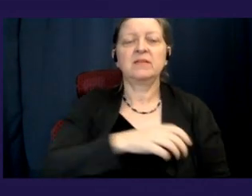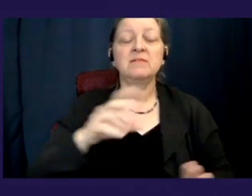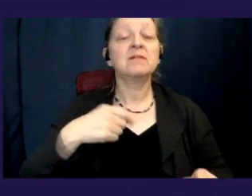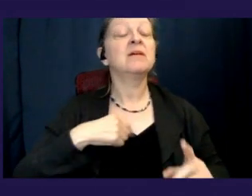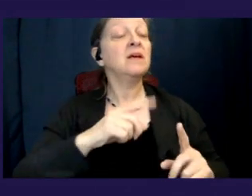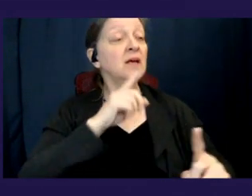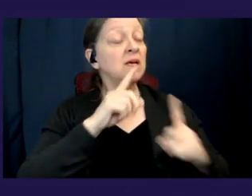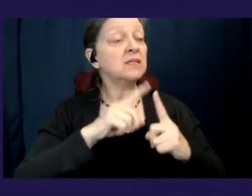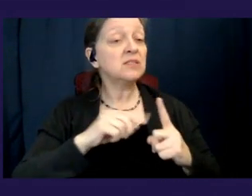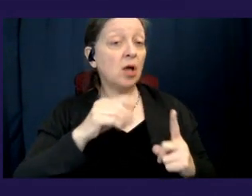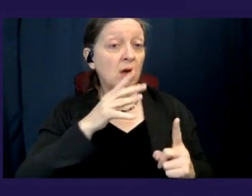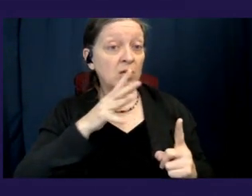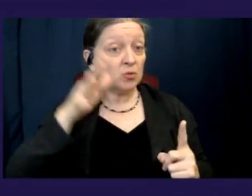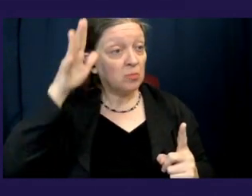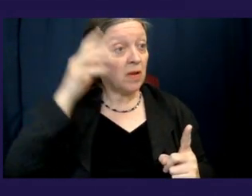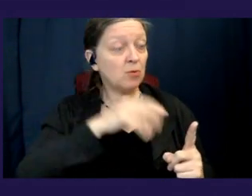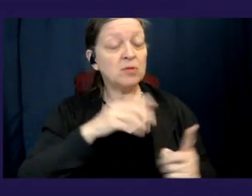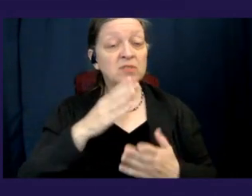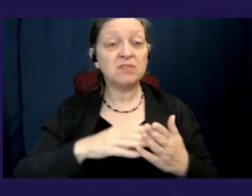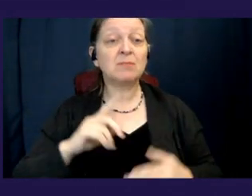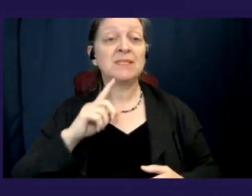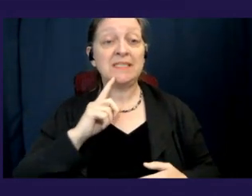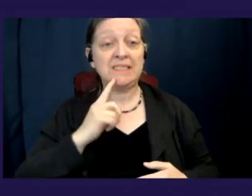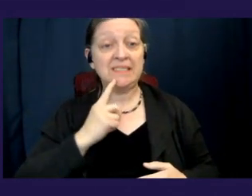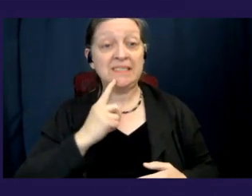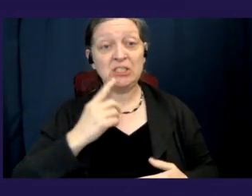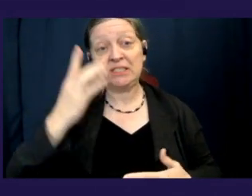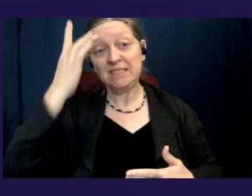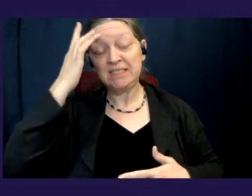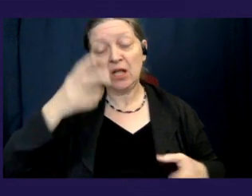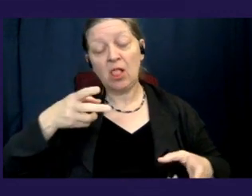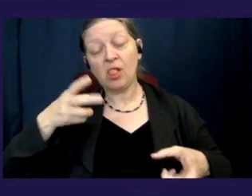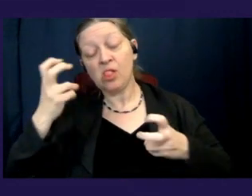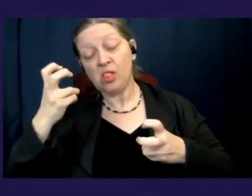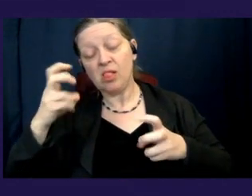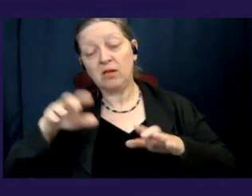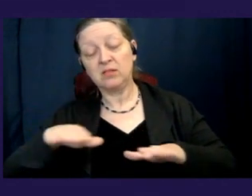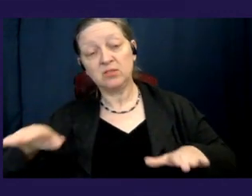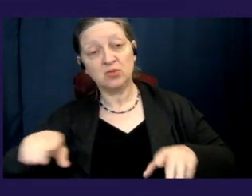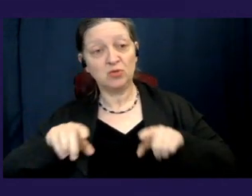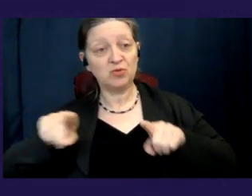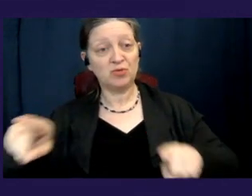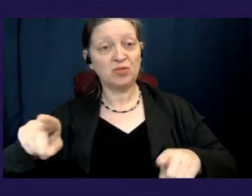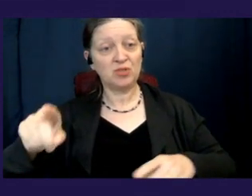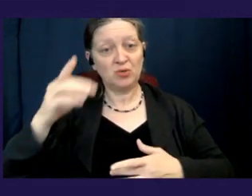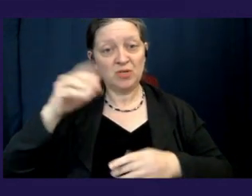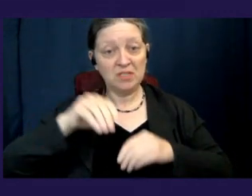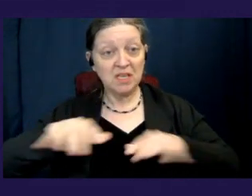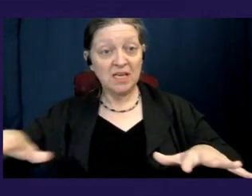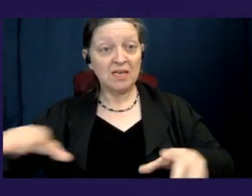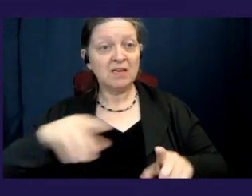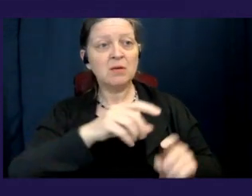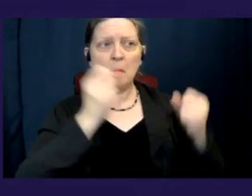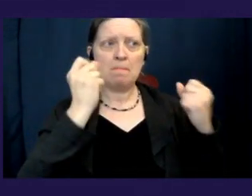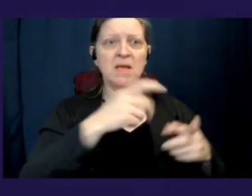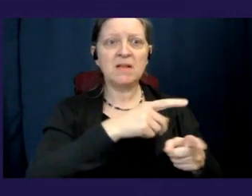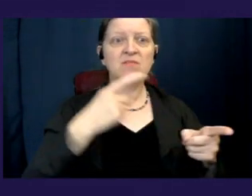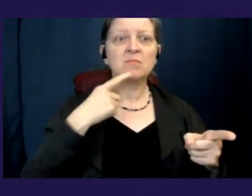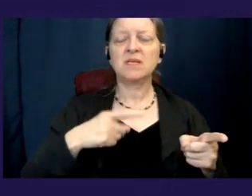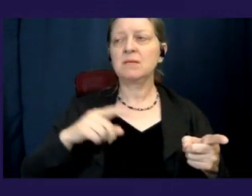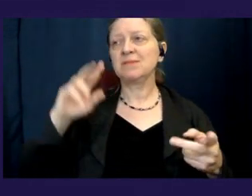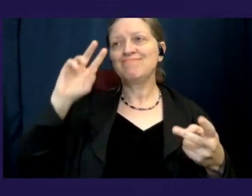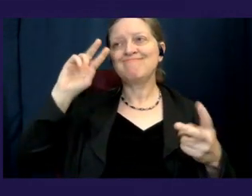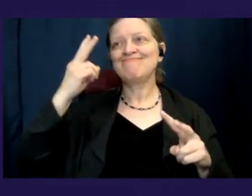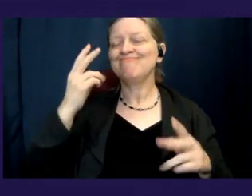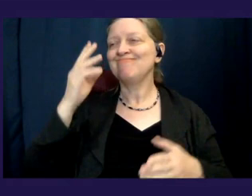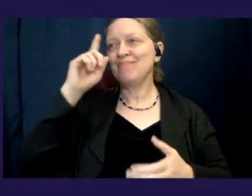very sick children in that outbreak, nearly all of them said it was because of the misbelief that the